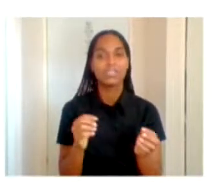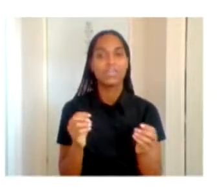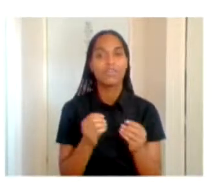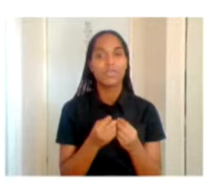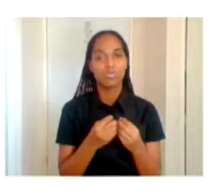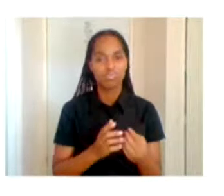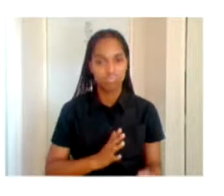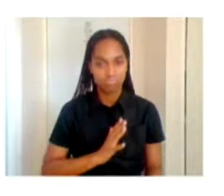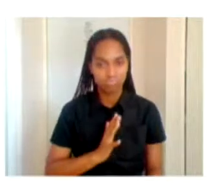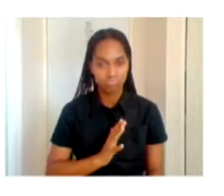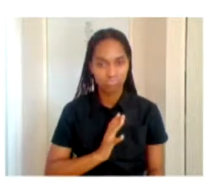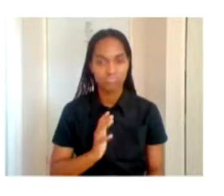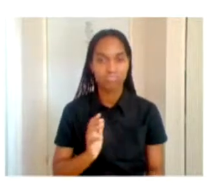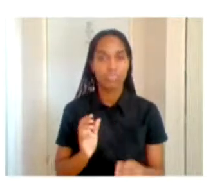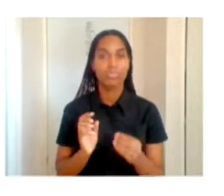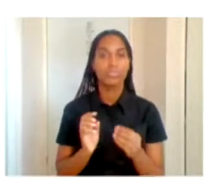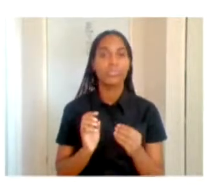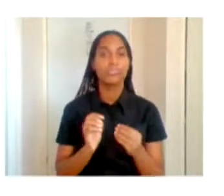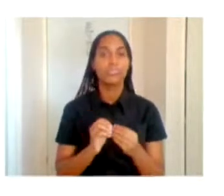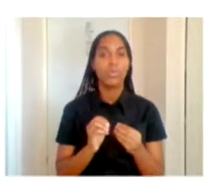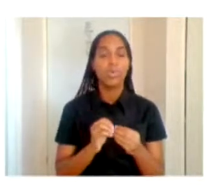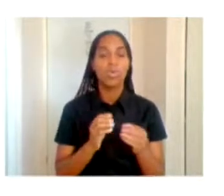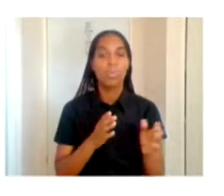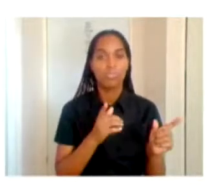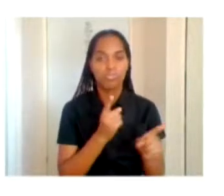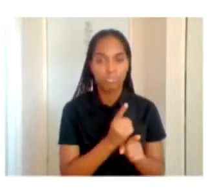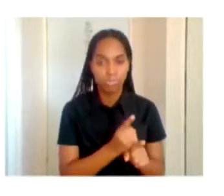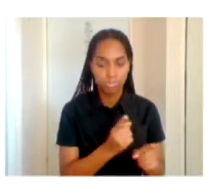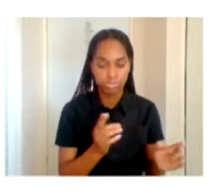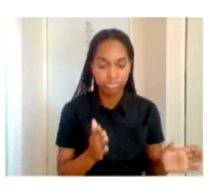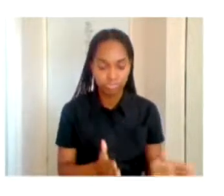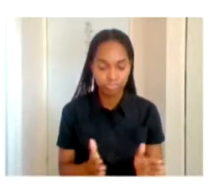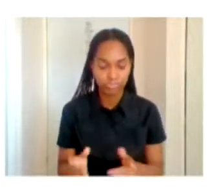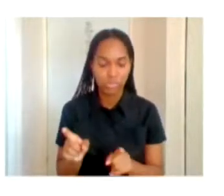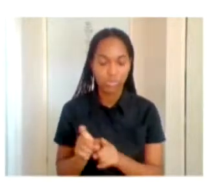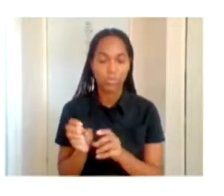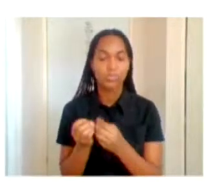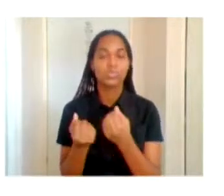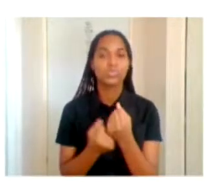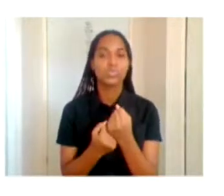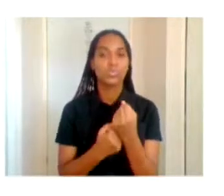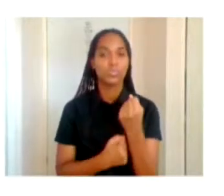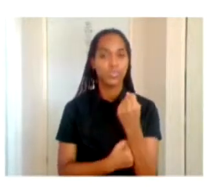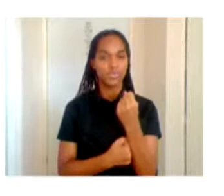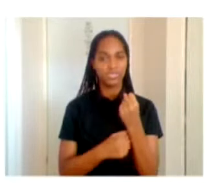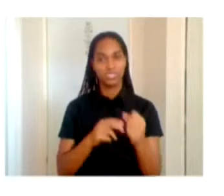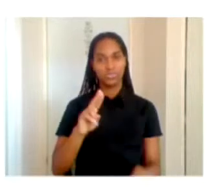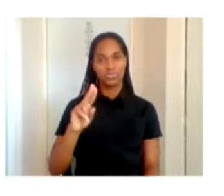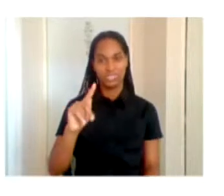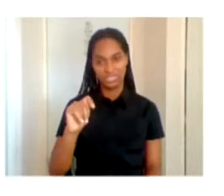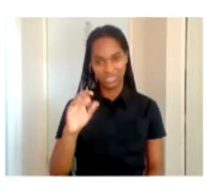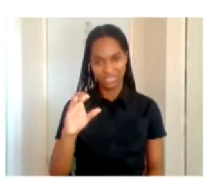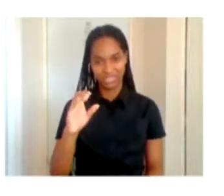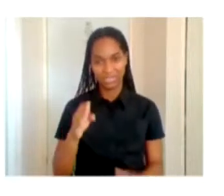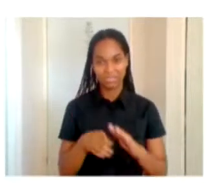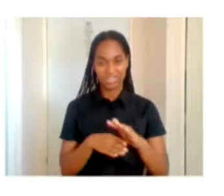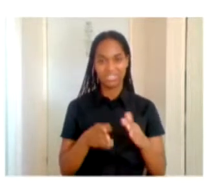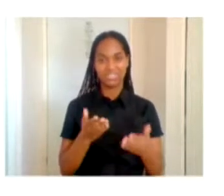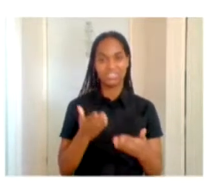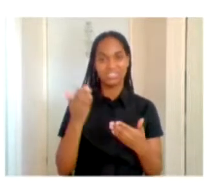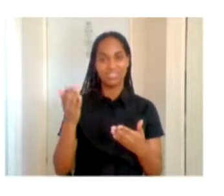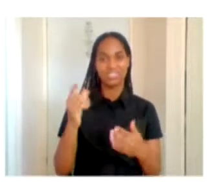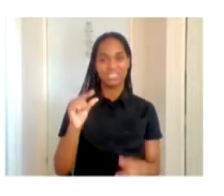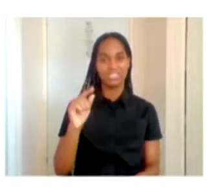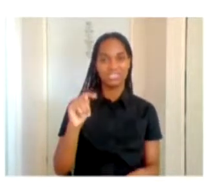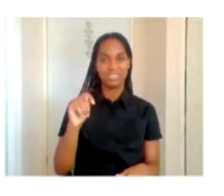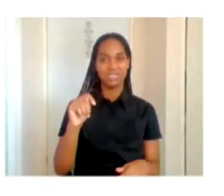buffer motor based control, and also it support a kind of UTC based delivery and jitter remover and so on.